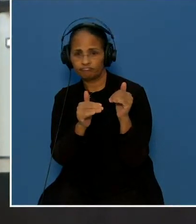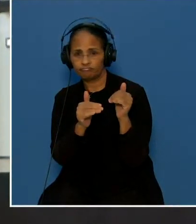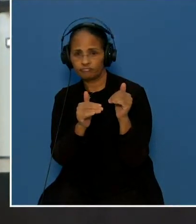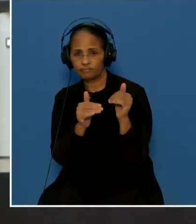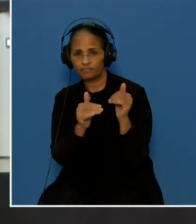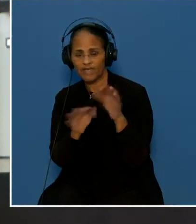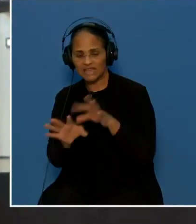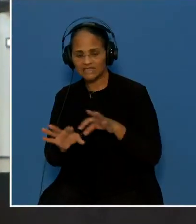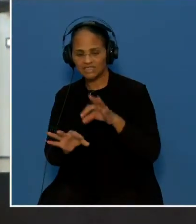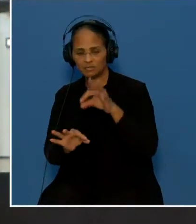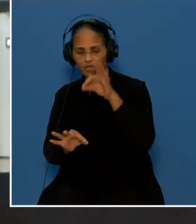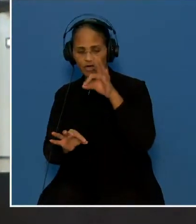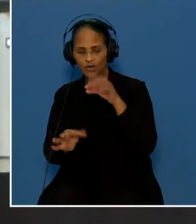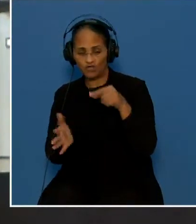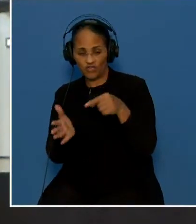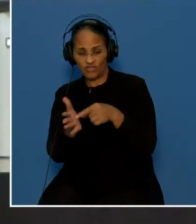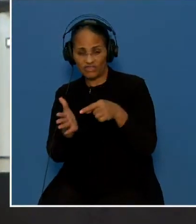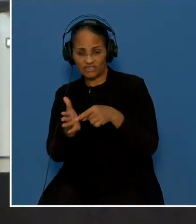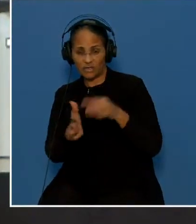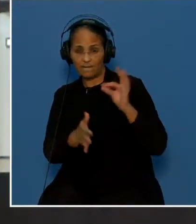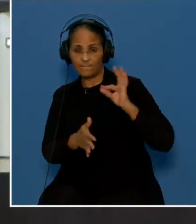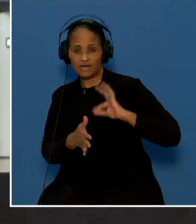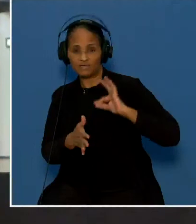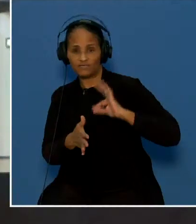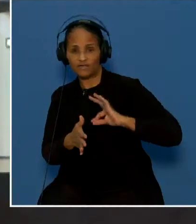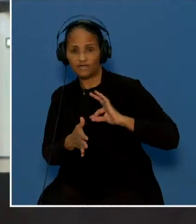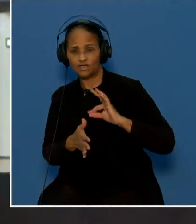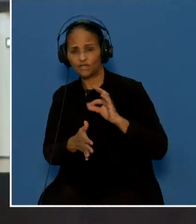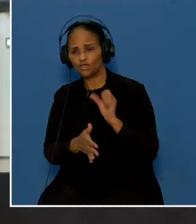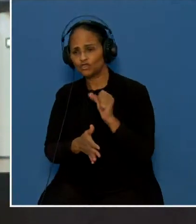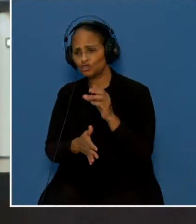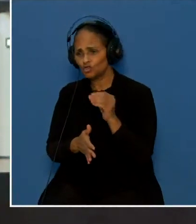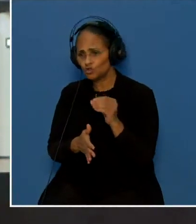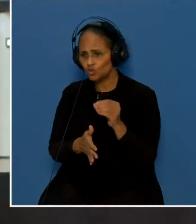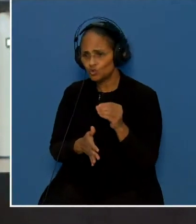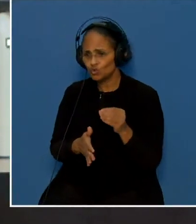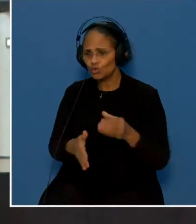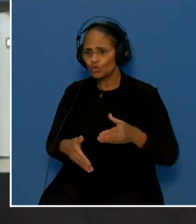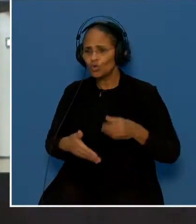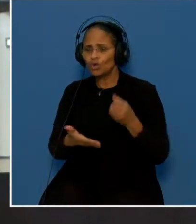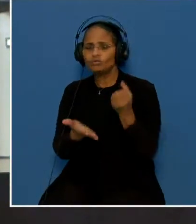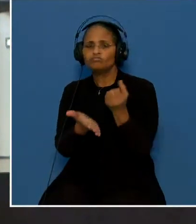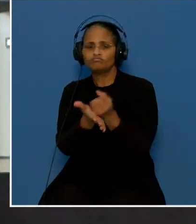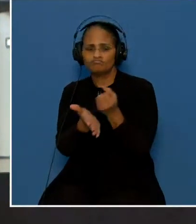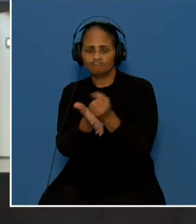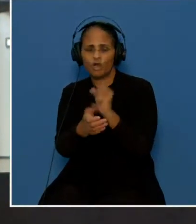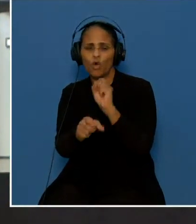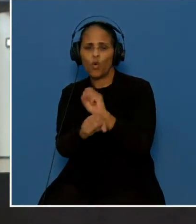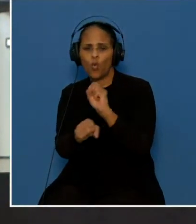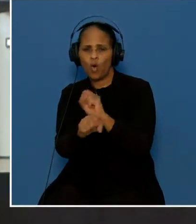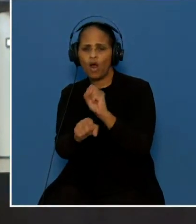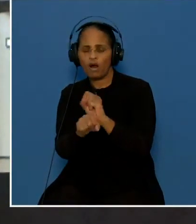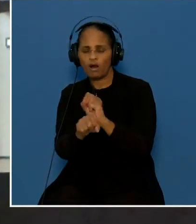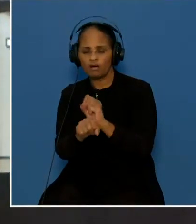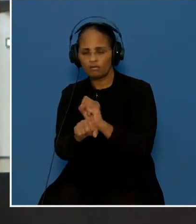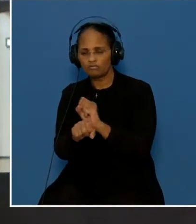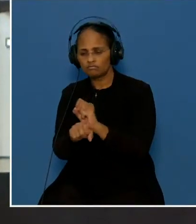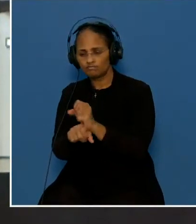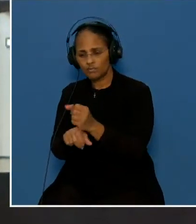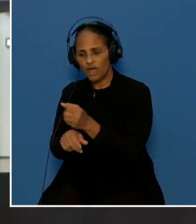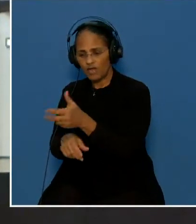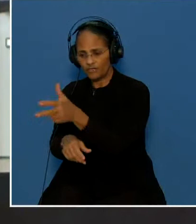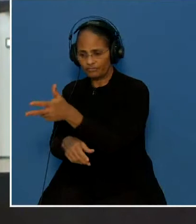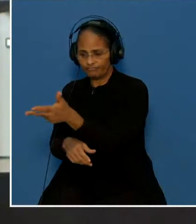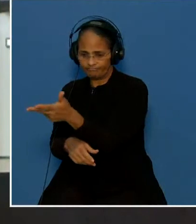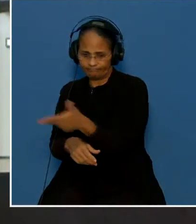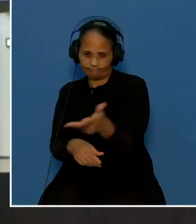The spirit of this benefit is to compensate individuals who work at these establishments and have